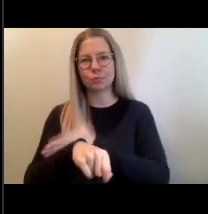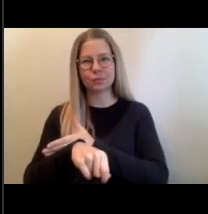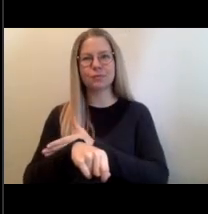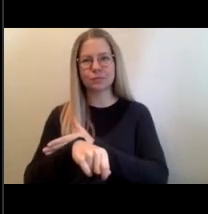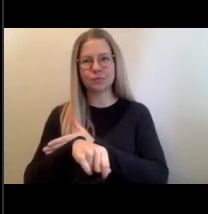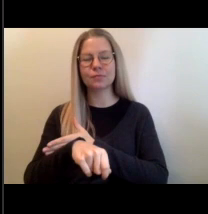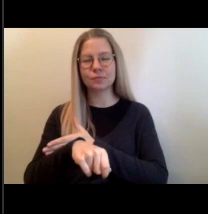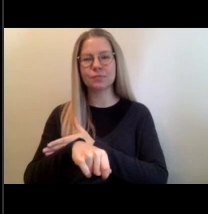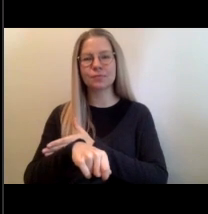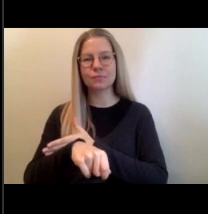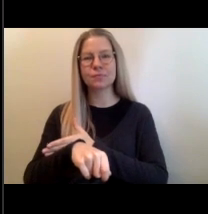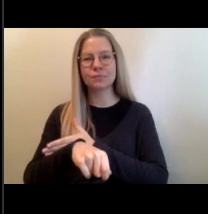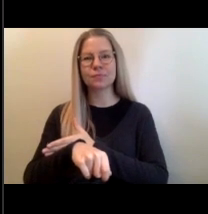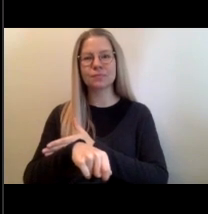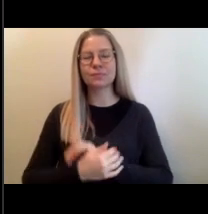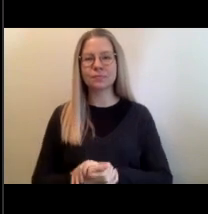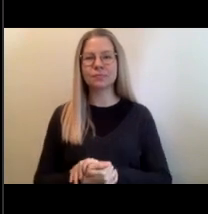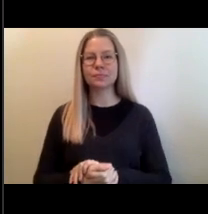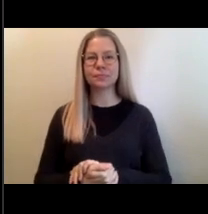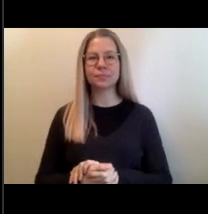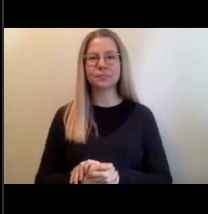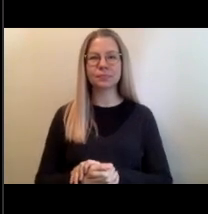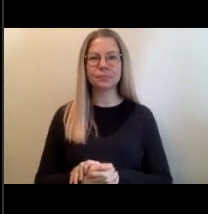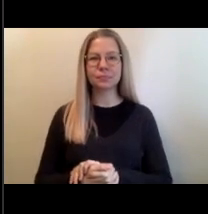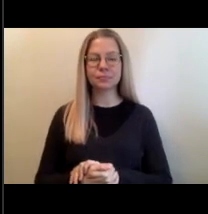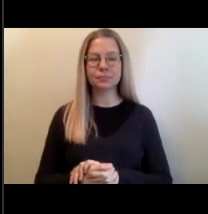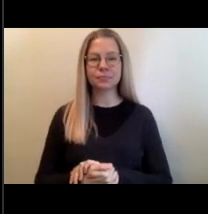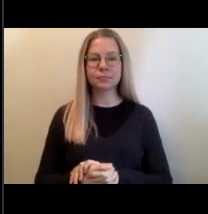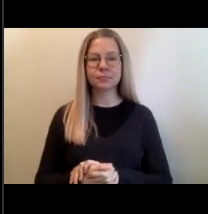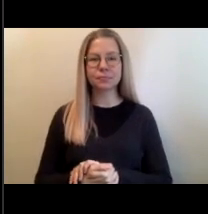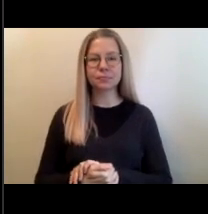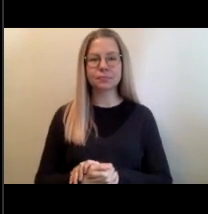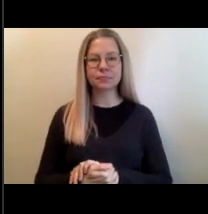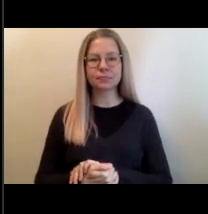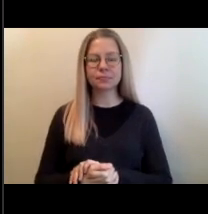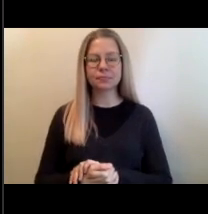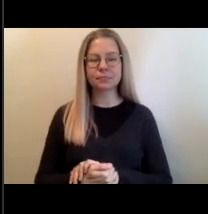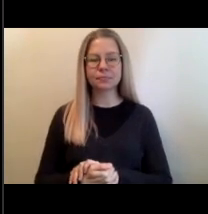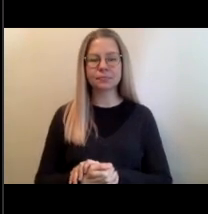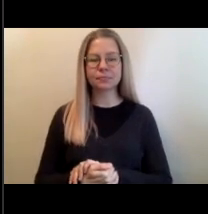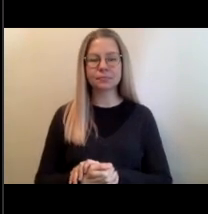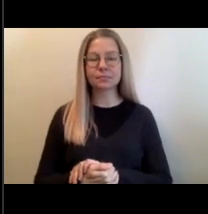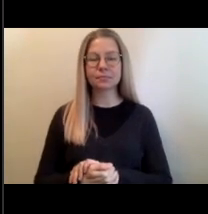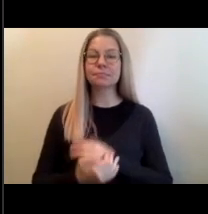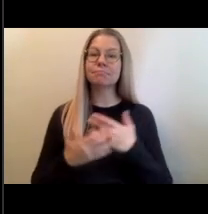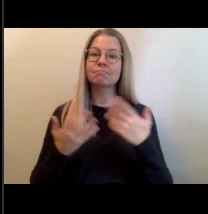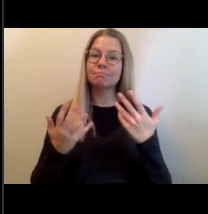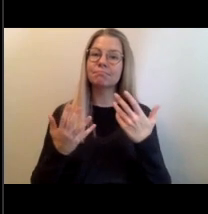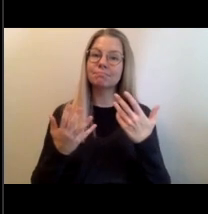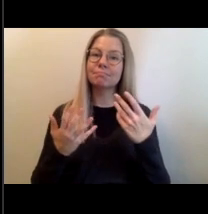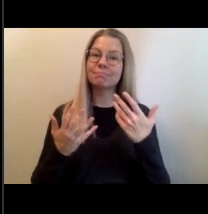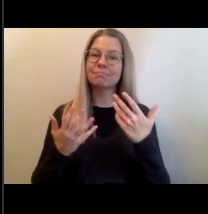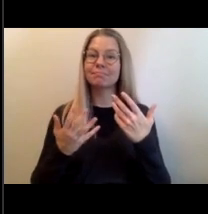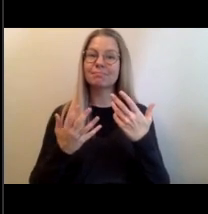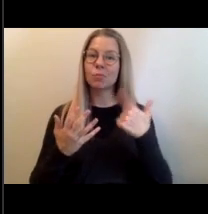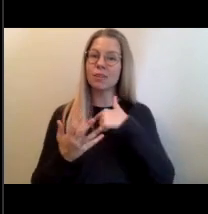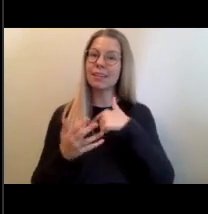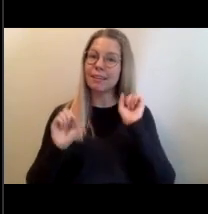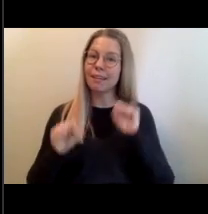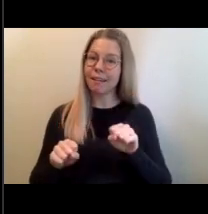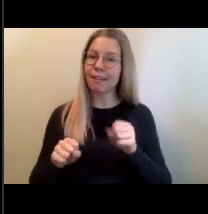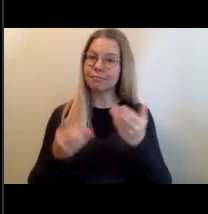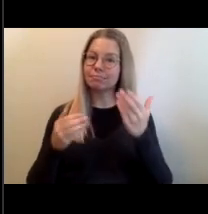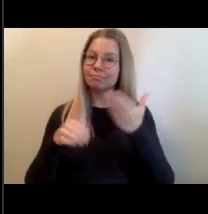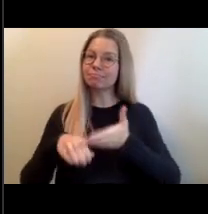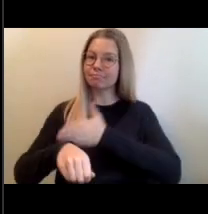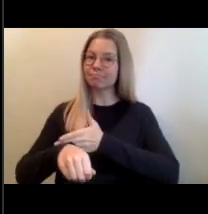getting. And the good news is there are, in fact, things that we can do. And so stay tuned and I'll give you more information